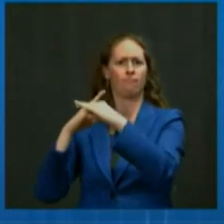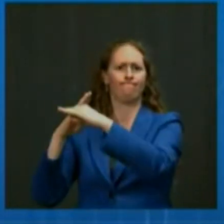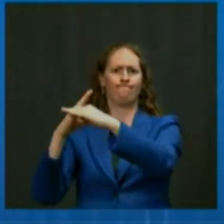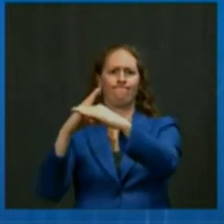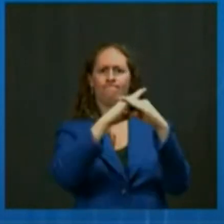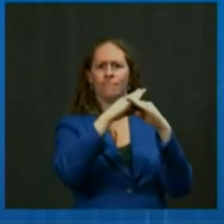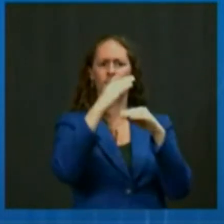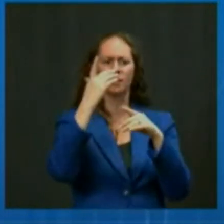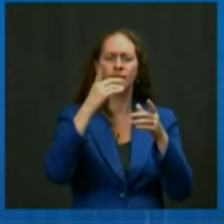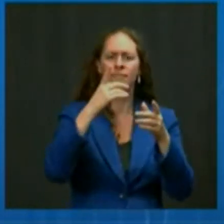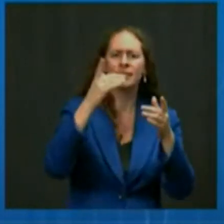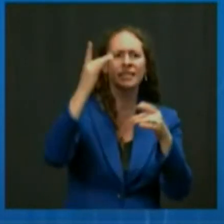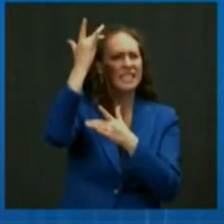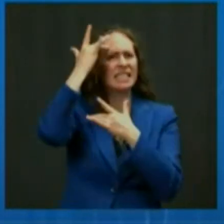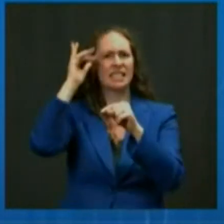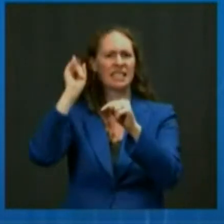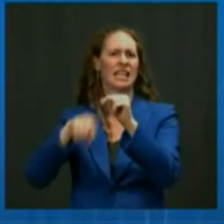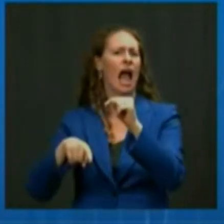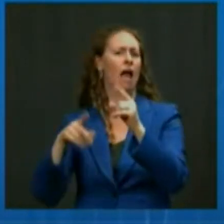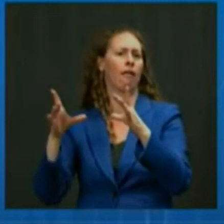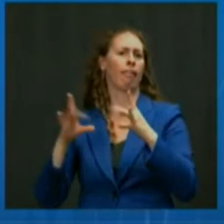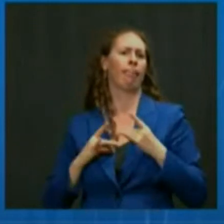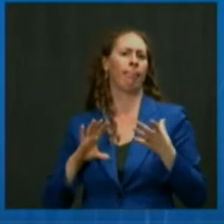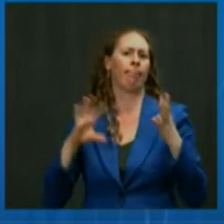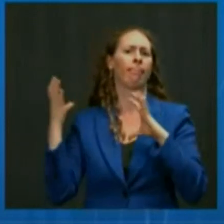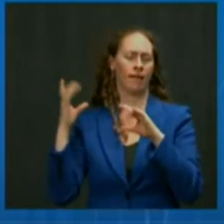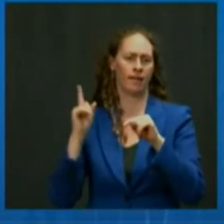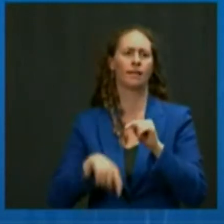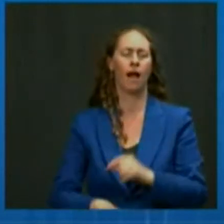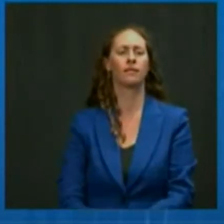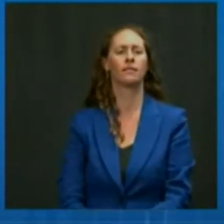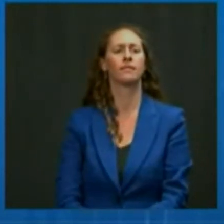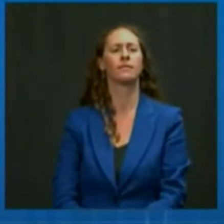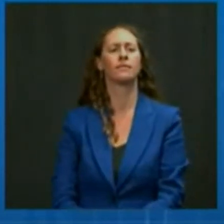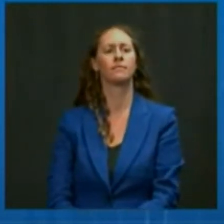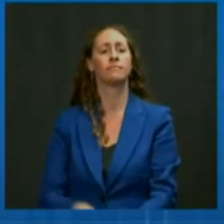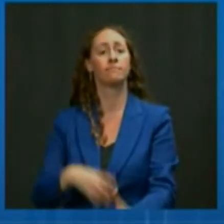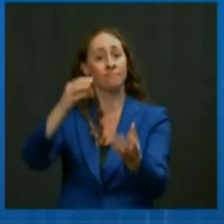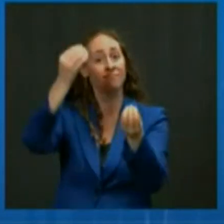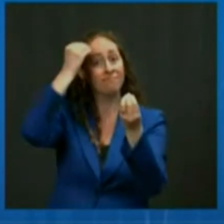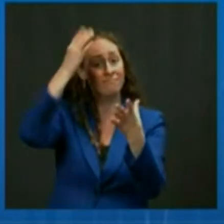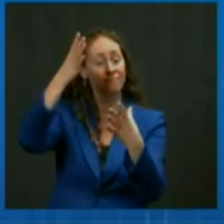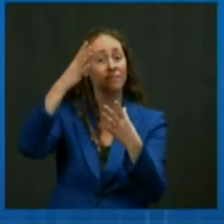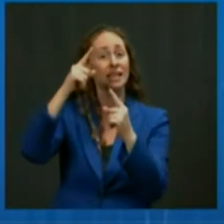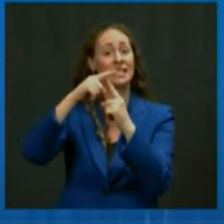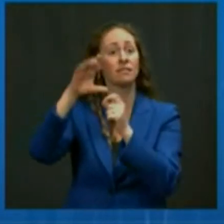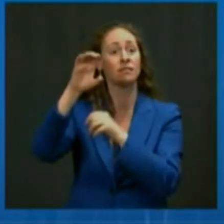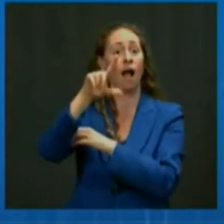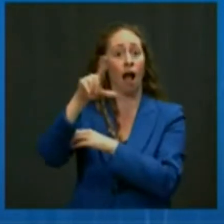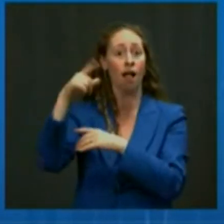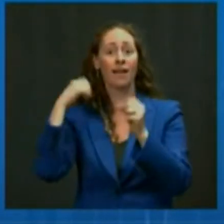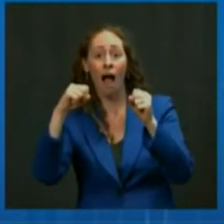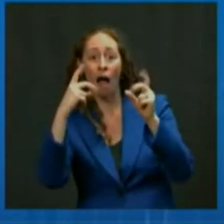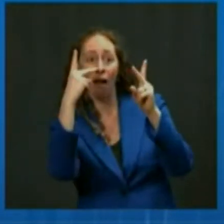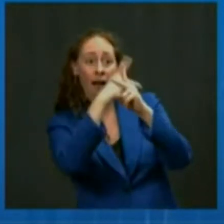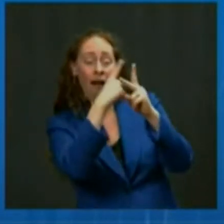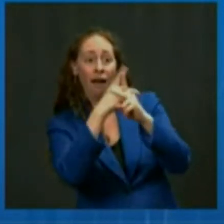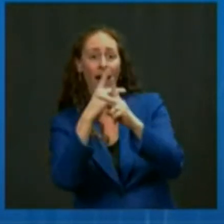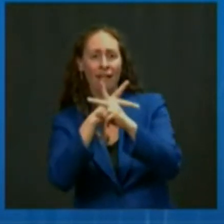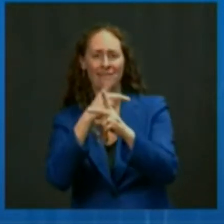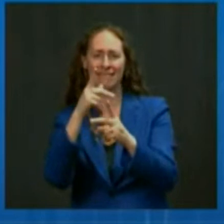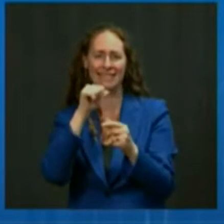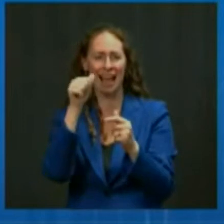cells. The issue is that they are not as easy at all to measure in the standpoint of large volumes of